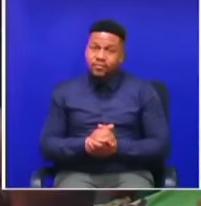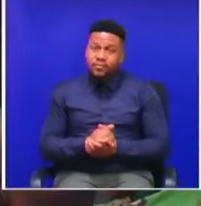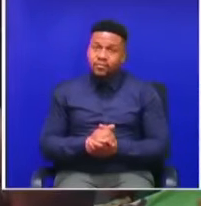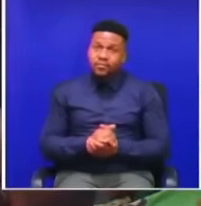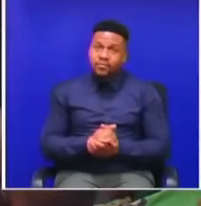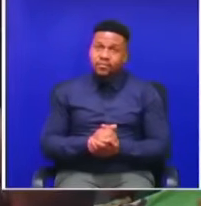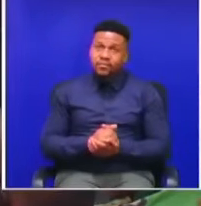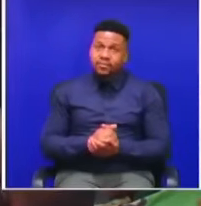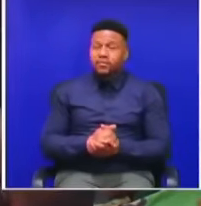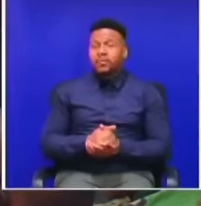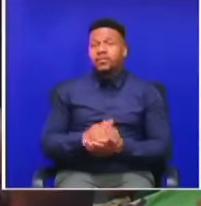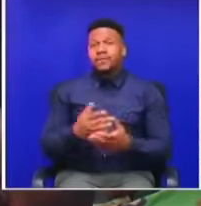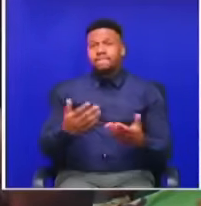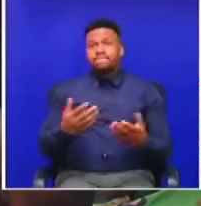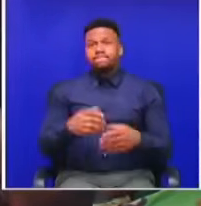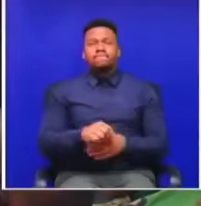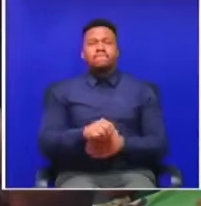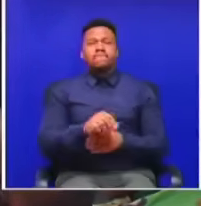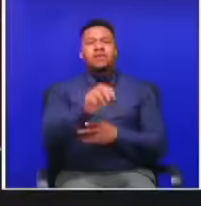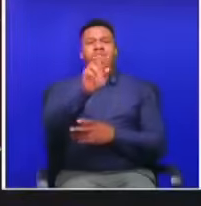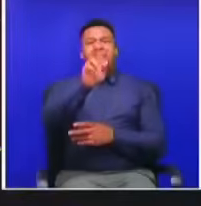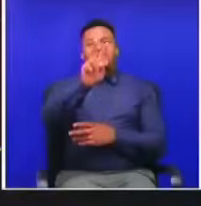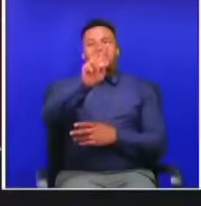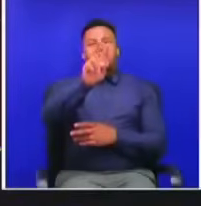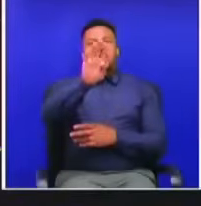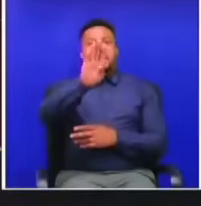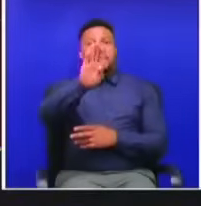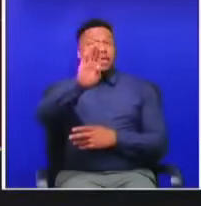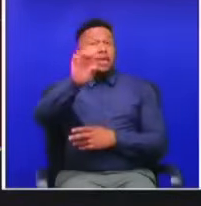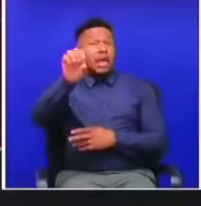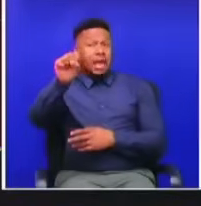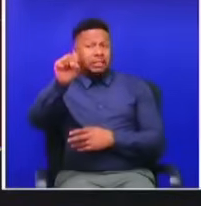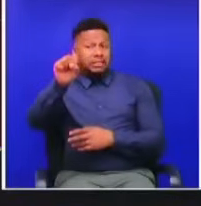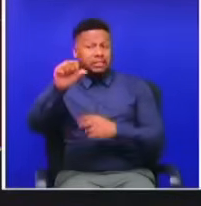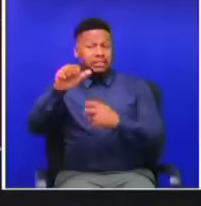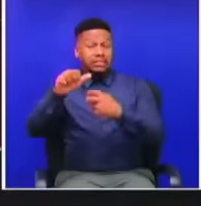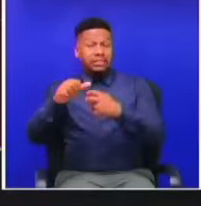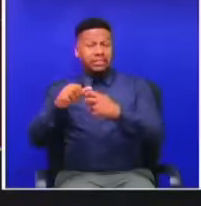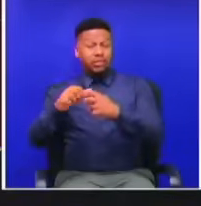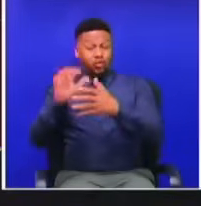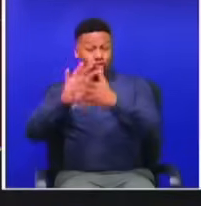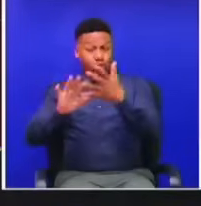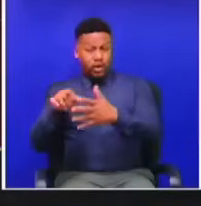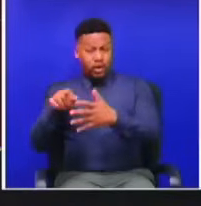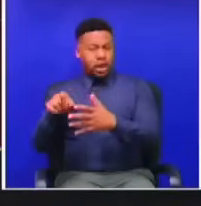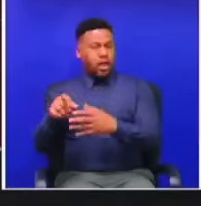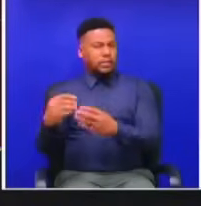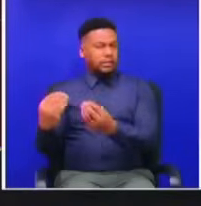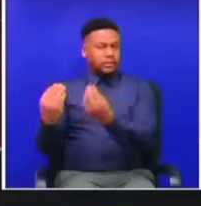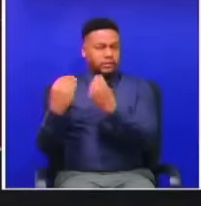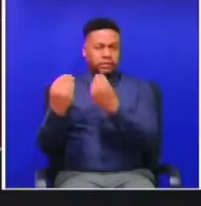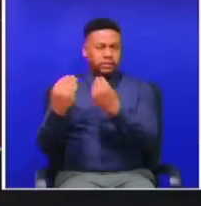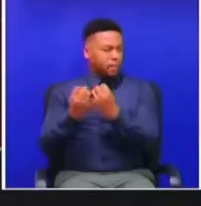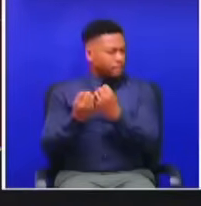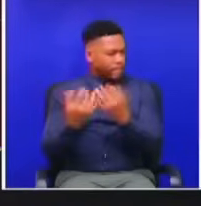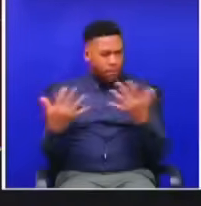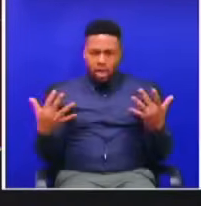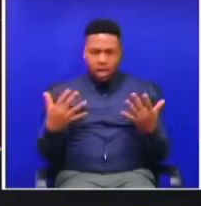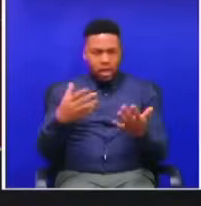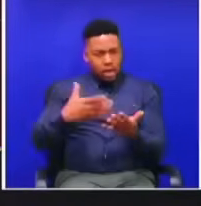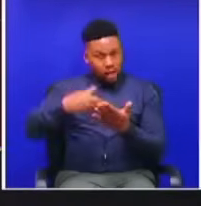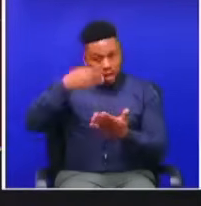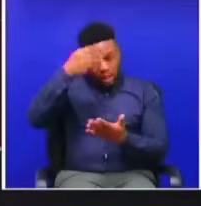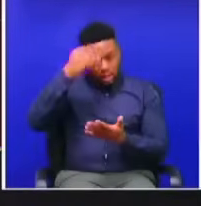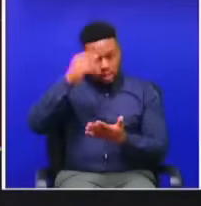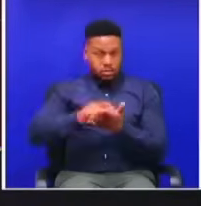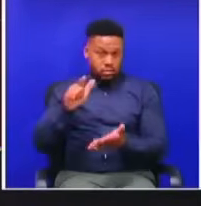The VBS saga has taught us a lot of lessons. There's a great desire amongst South Africans